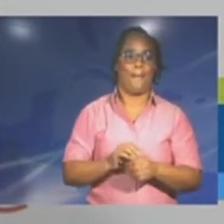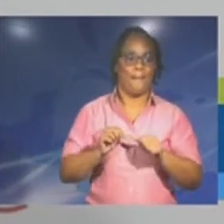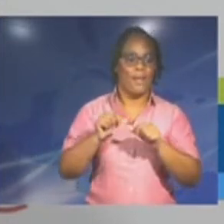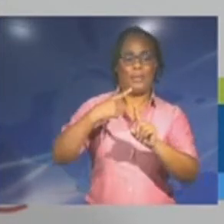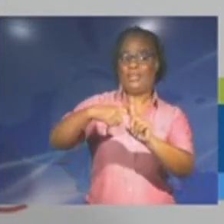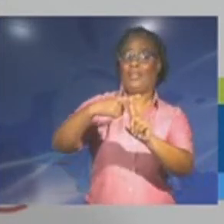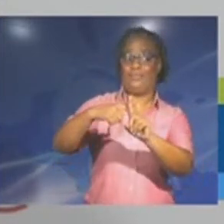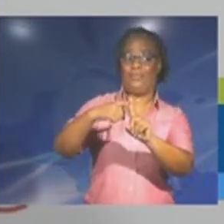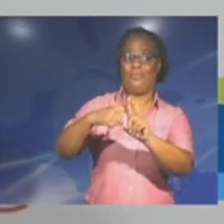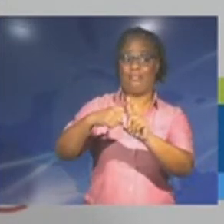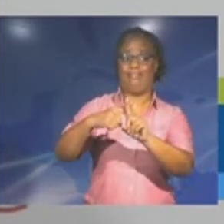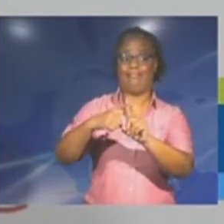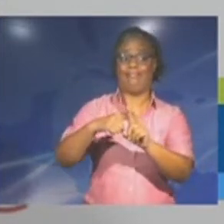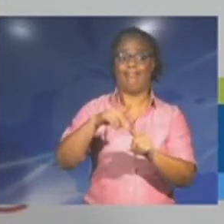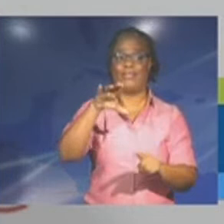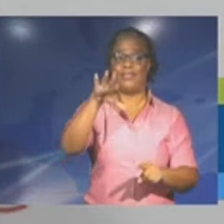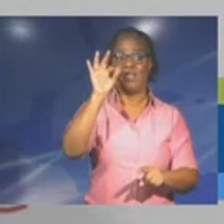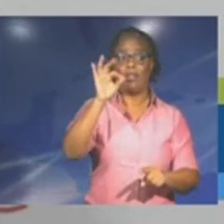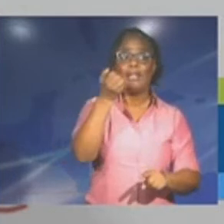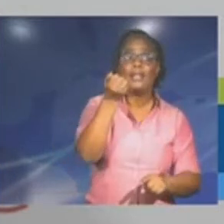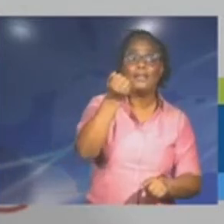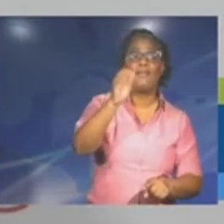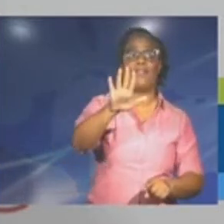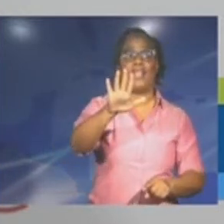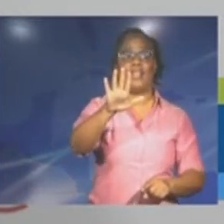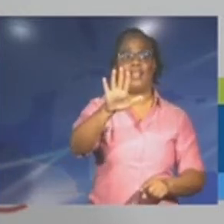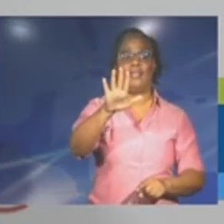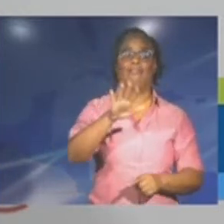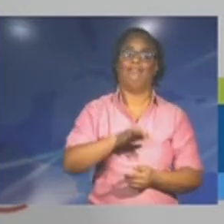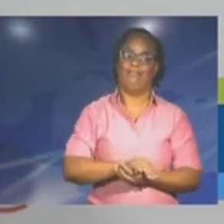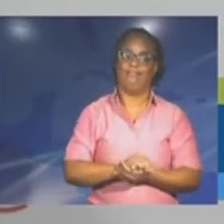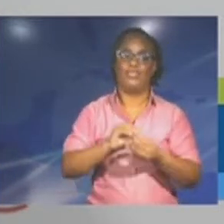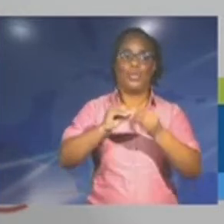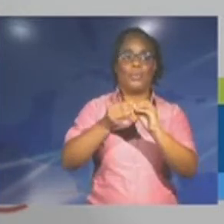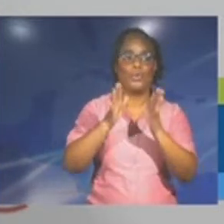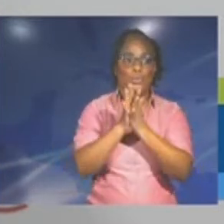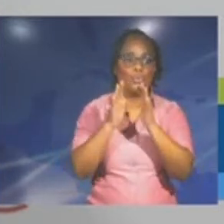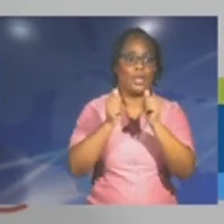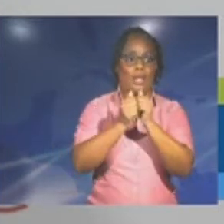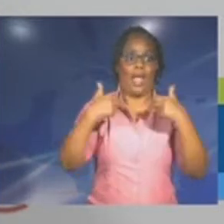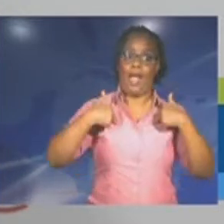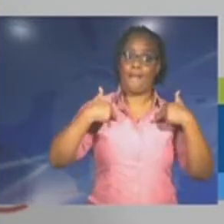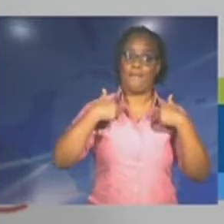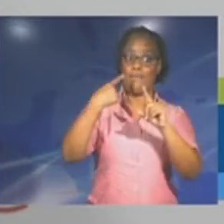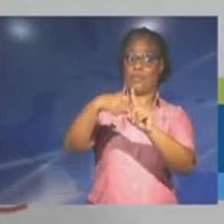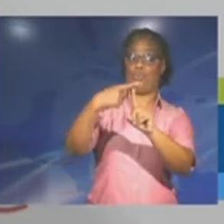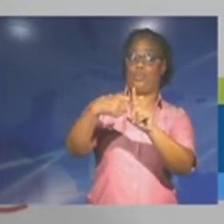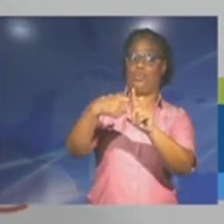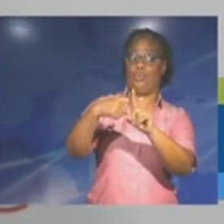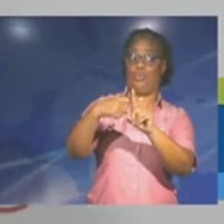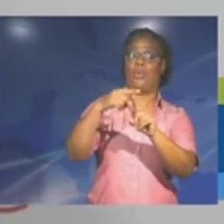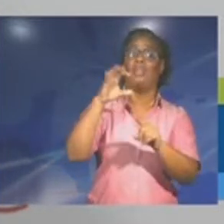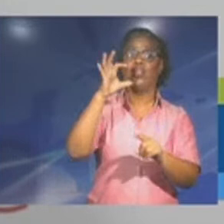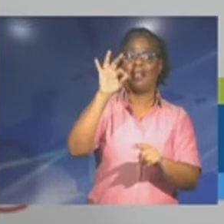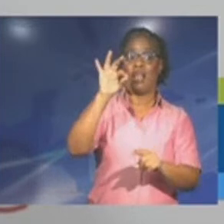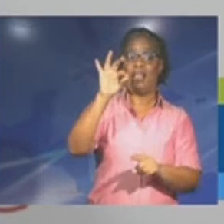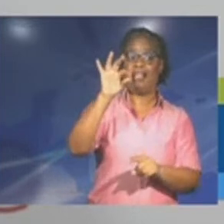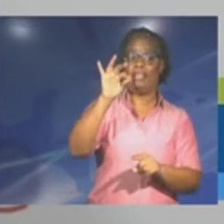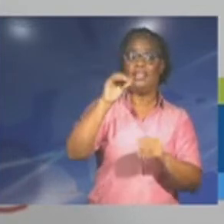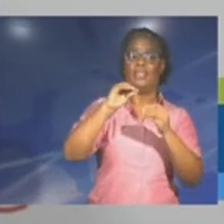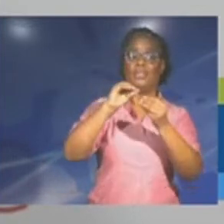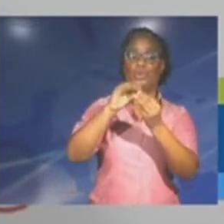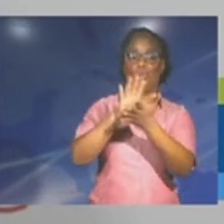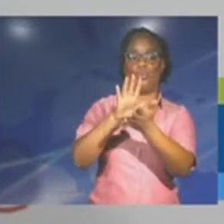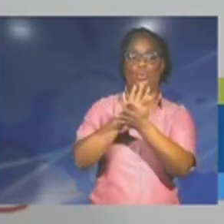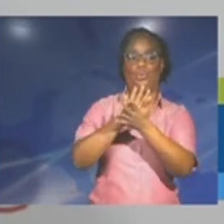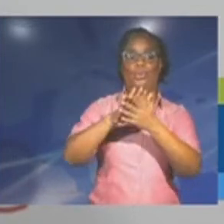cases, 15. Number of schools with cases, 9. Number of schools where students